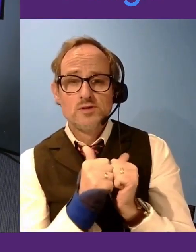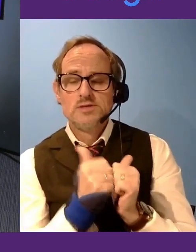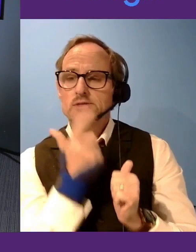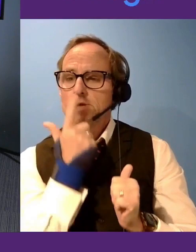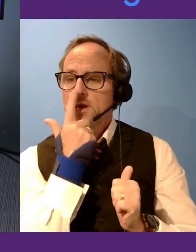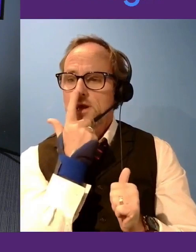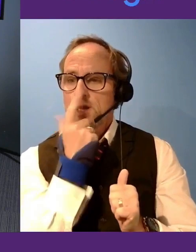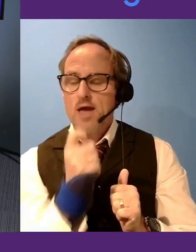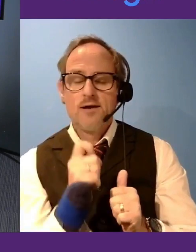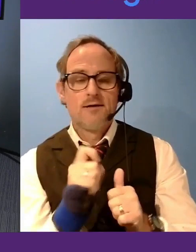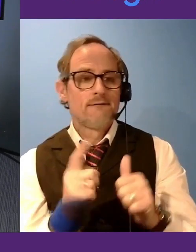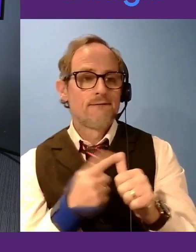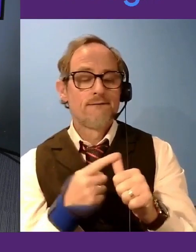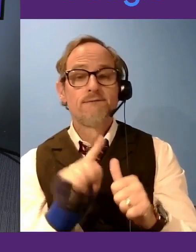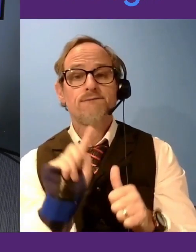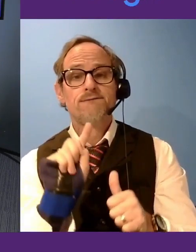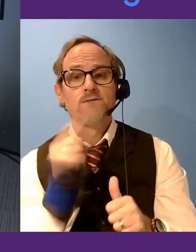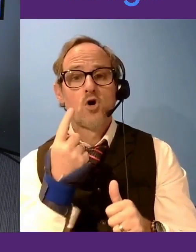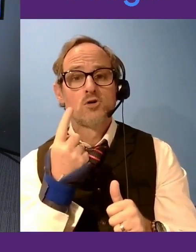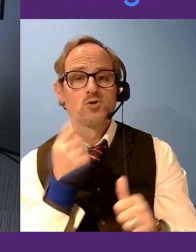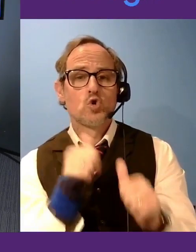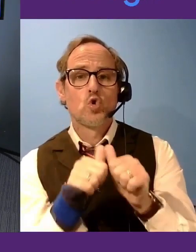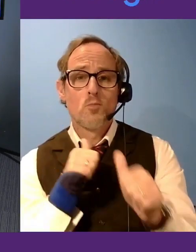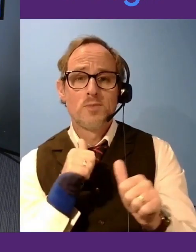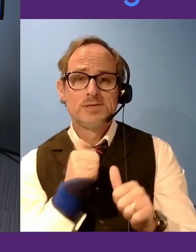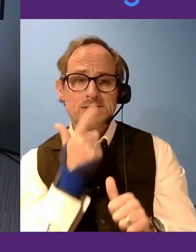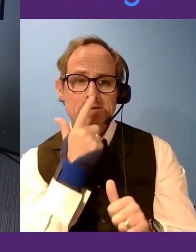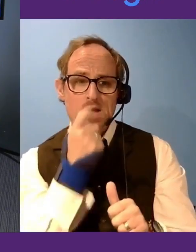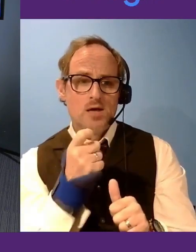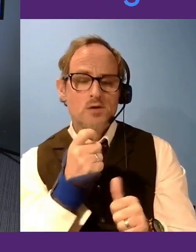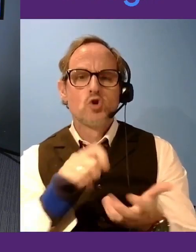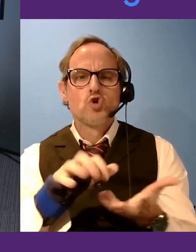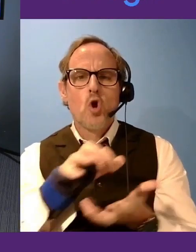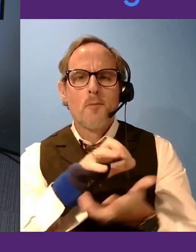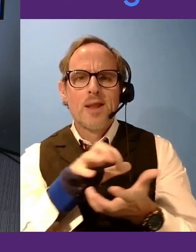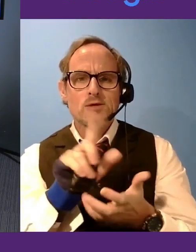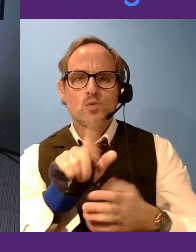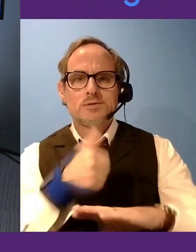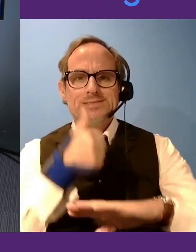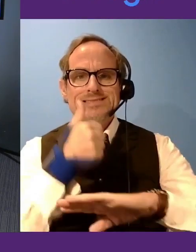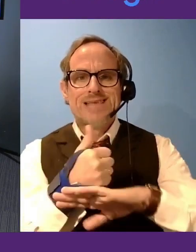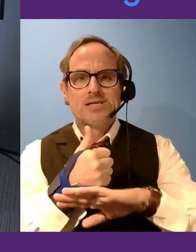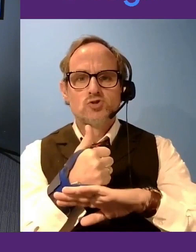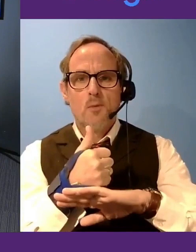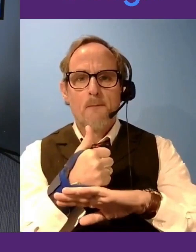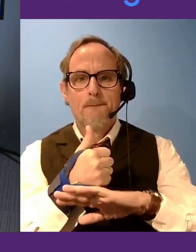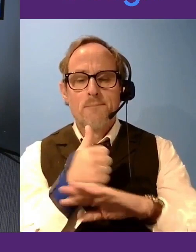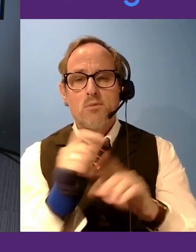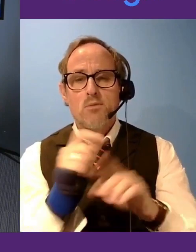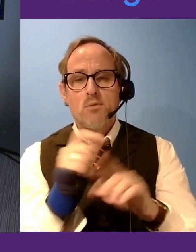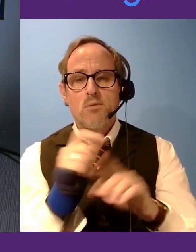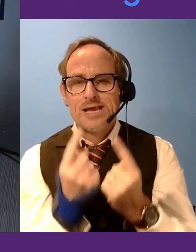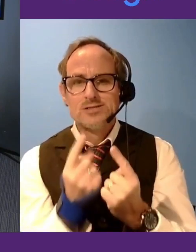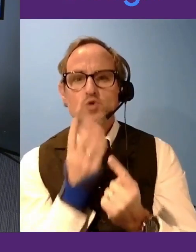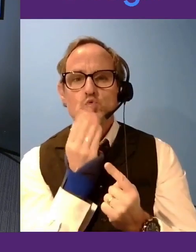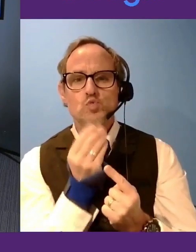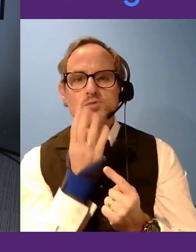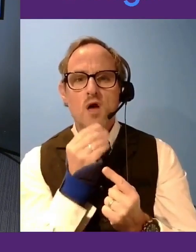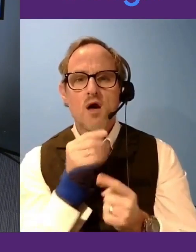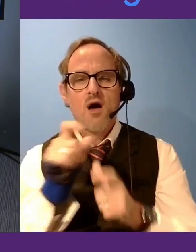of most complex is setting up user testing with your product, and then sharing